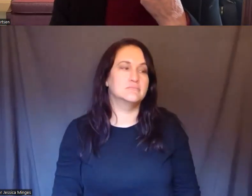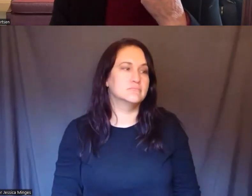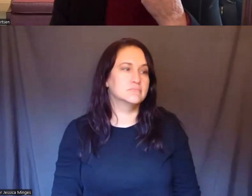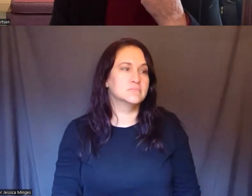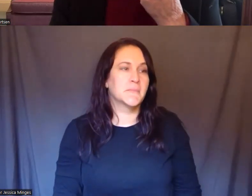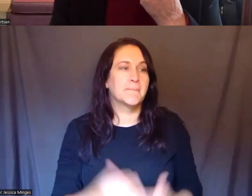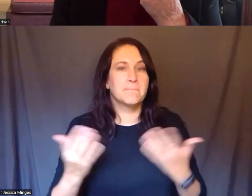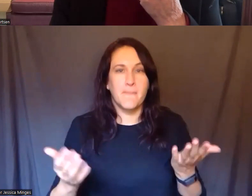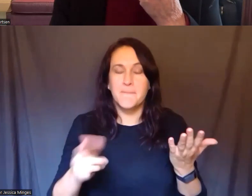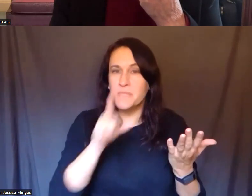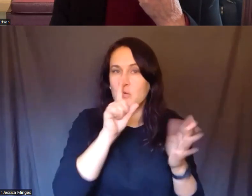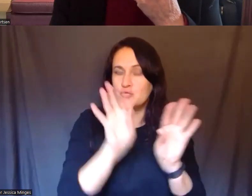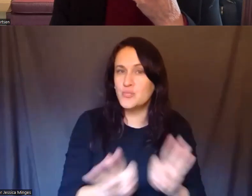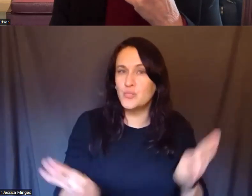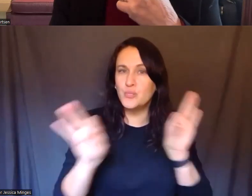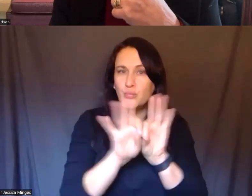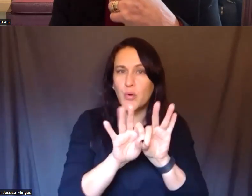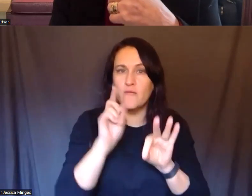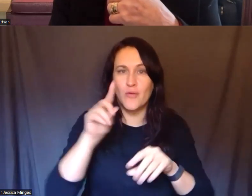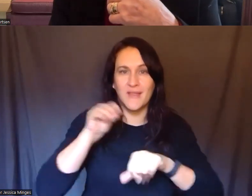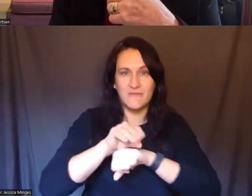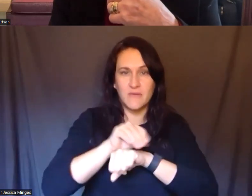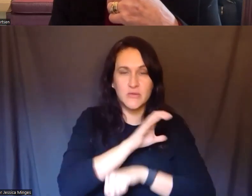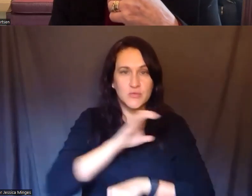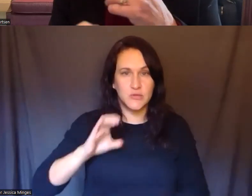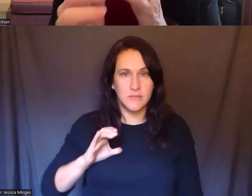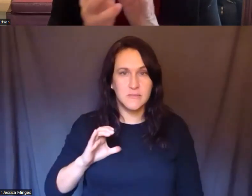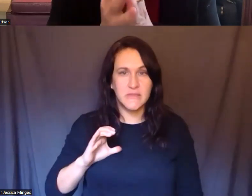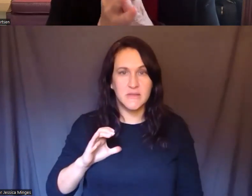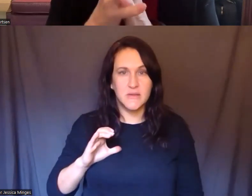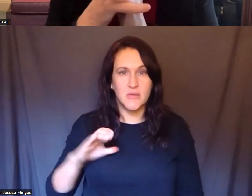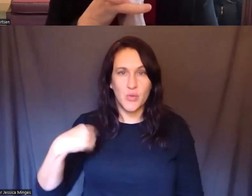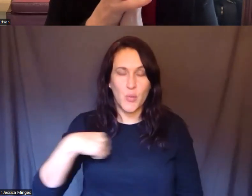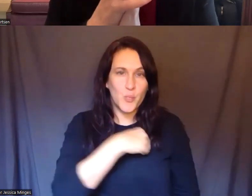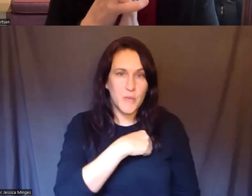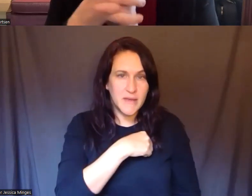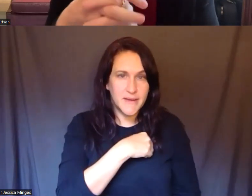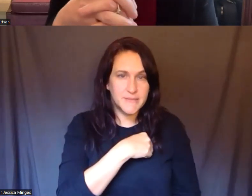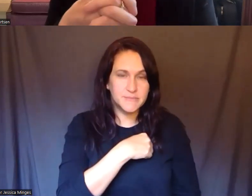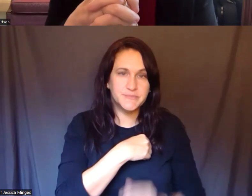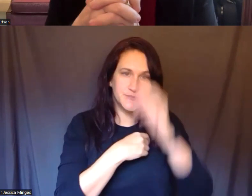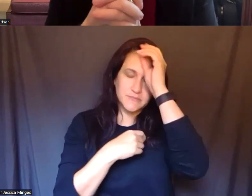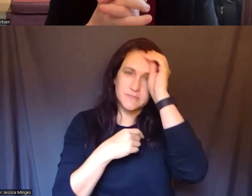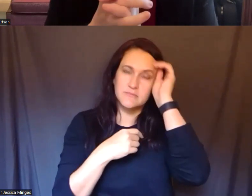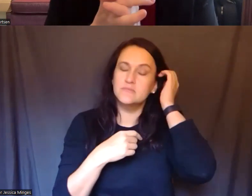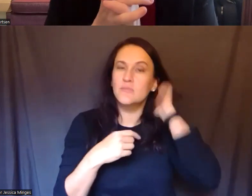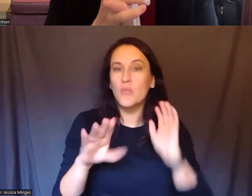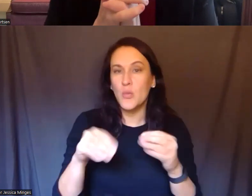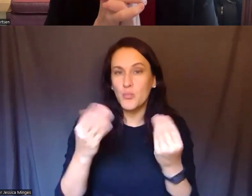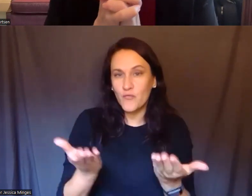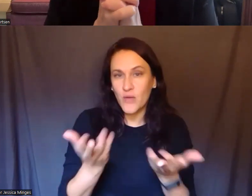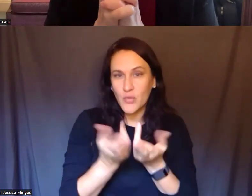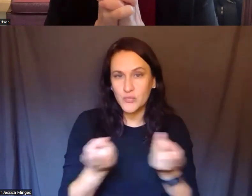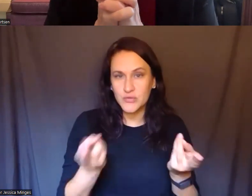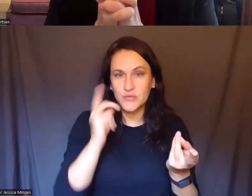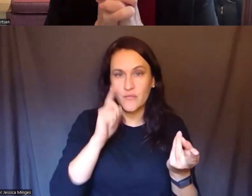It is especially important to the advisory committee that we provide resources